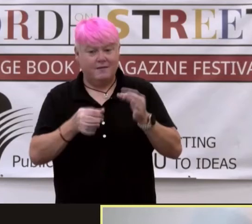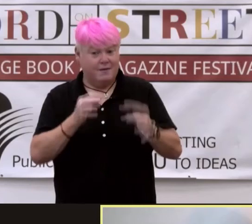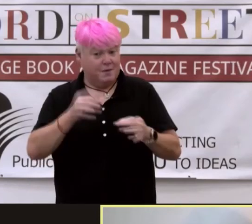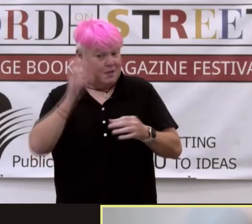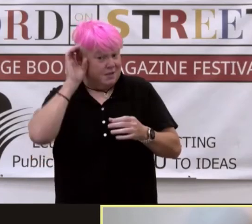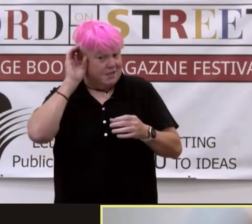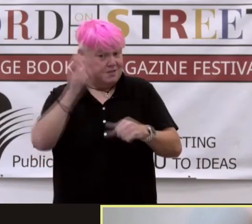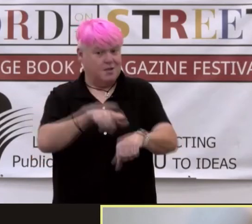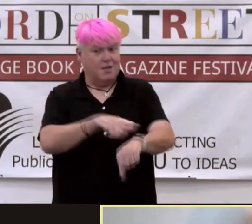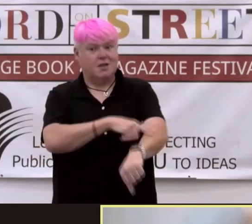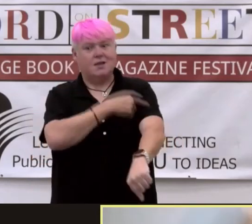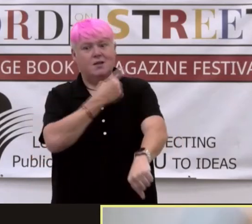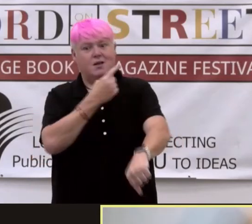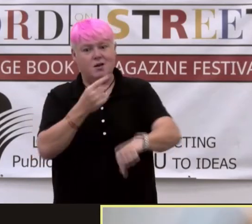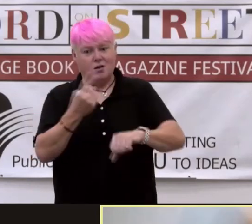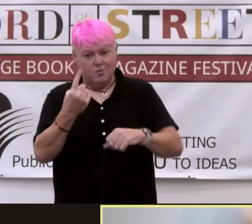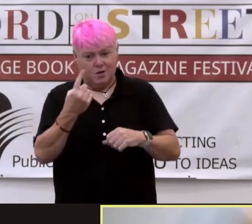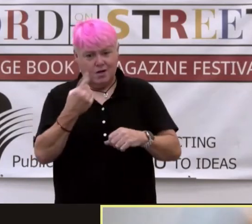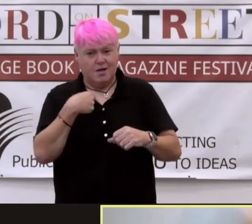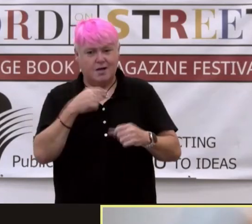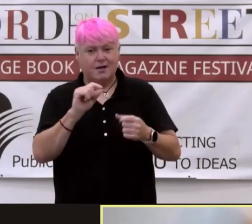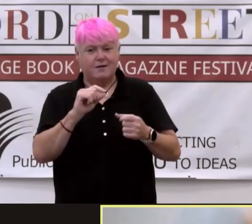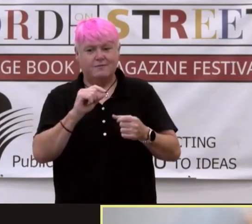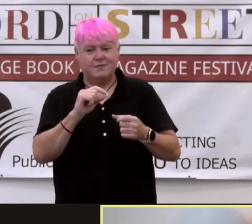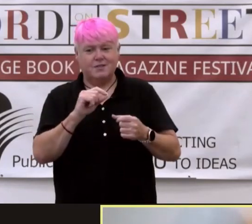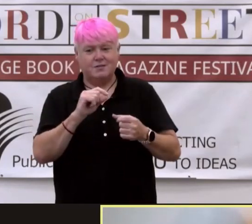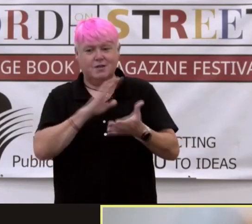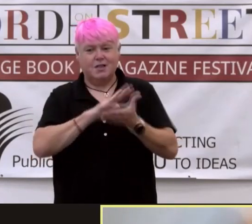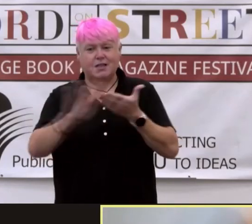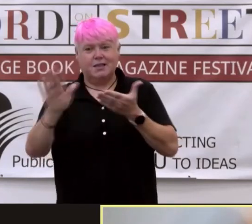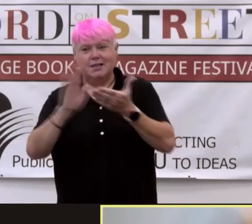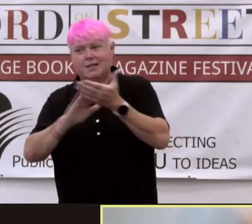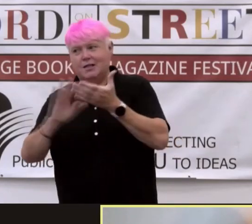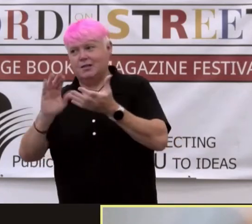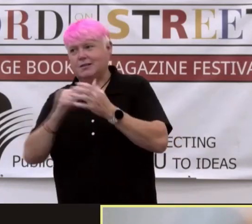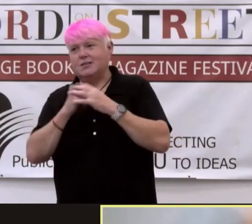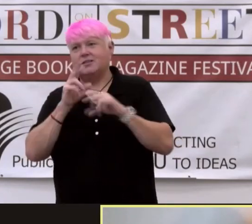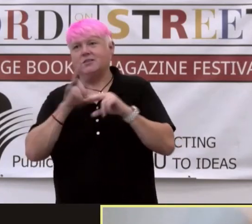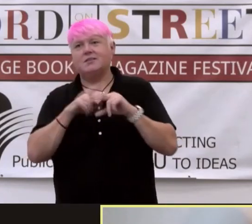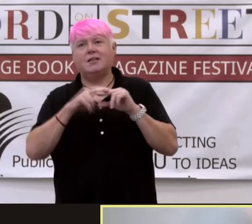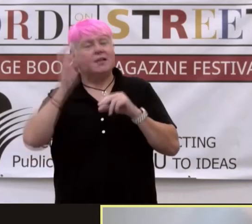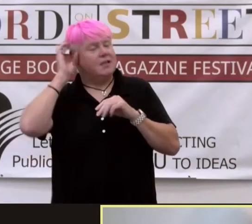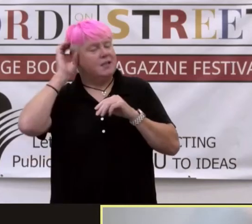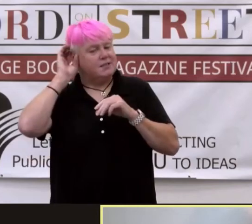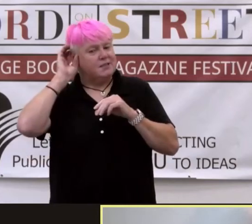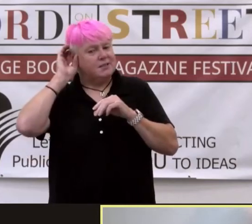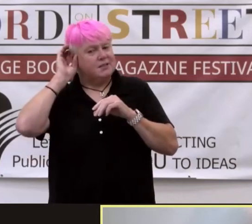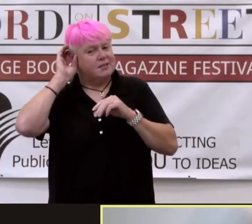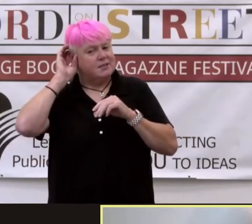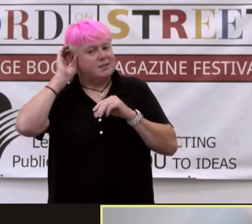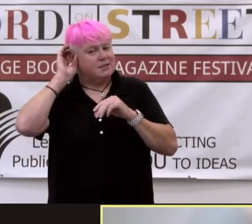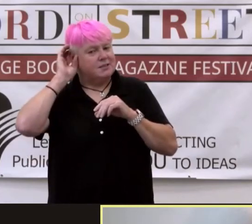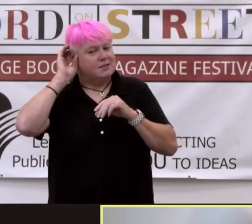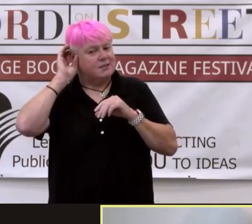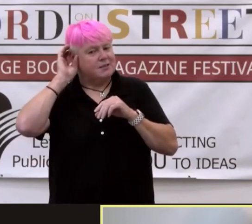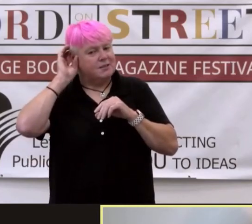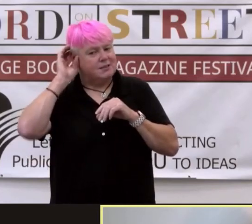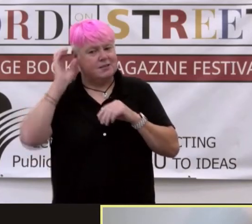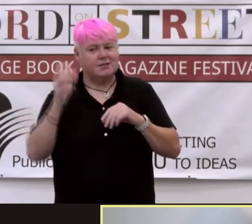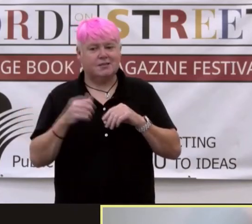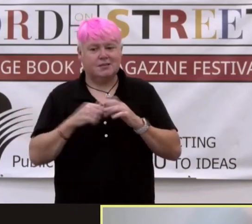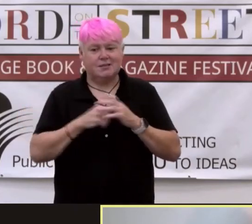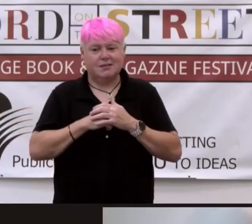long podcast, I like have to clear my schedule and just like sit there and listen. Can you multitask when you do